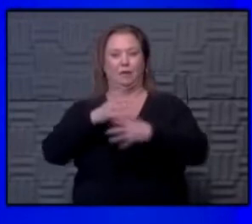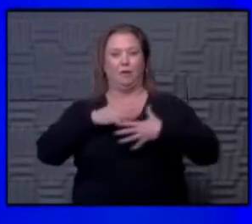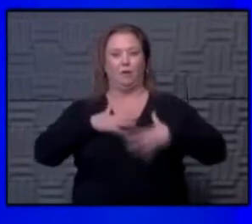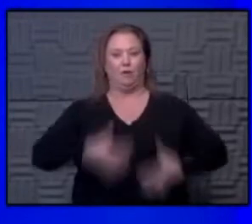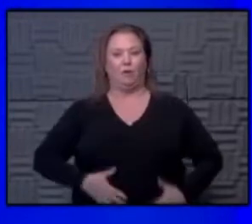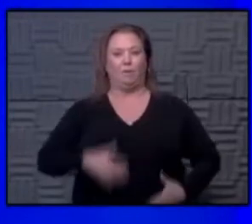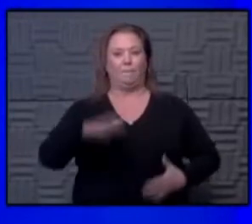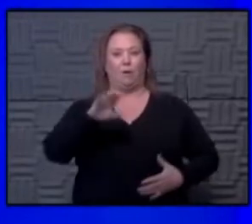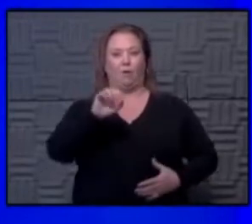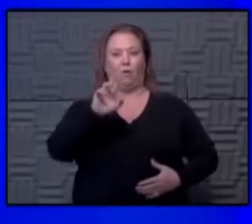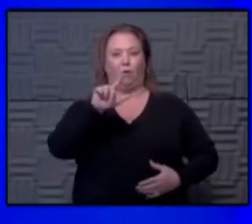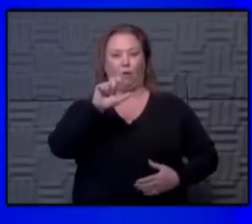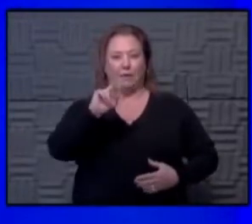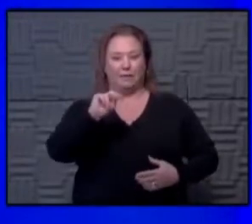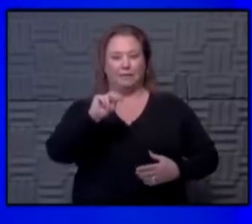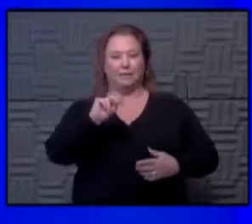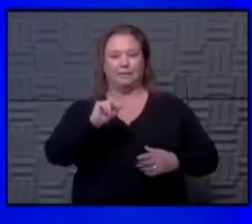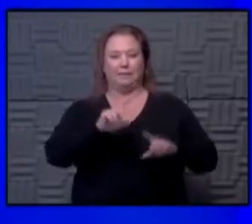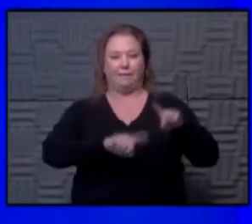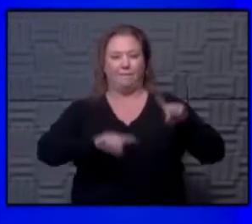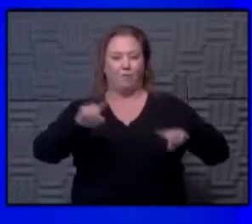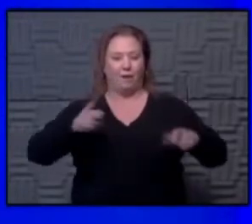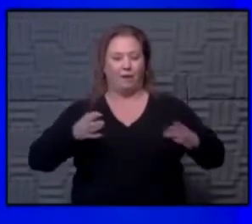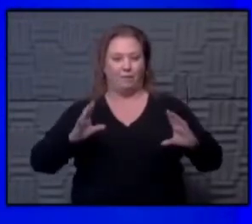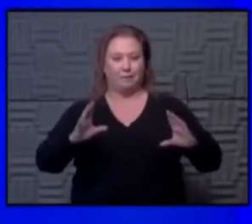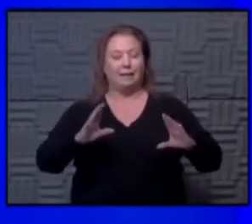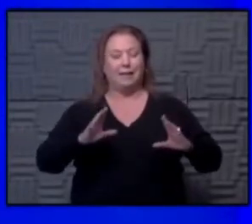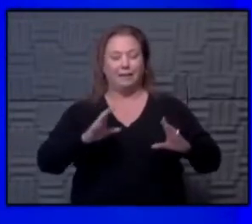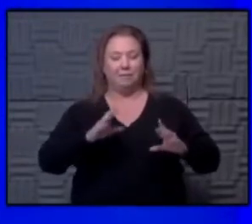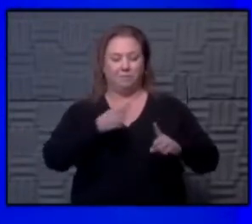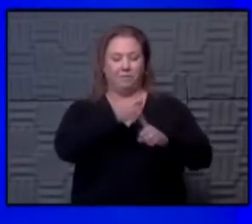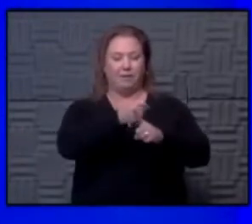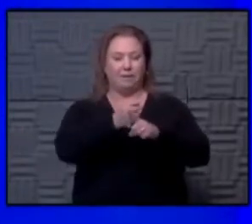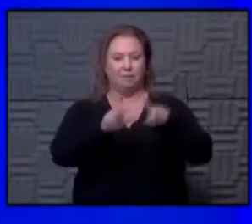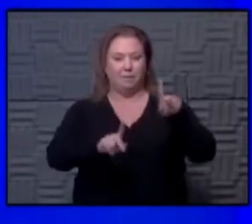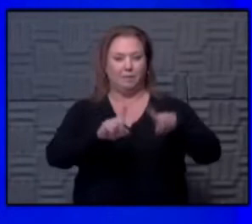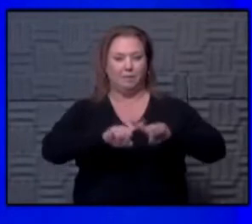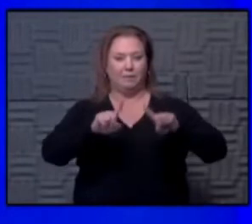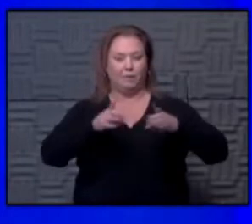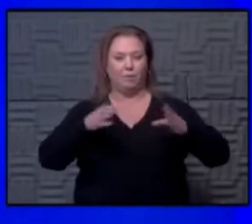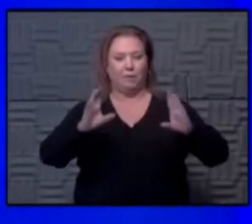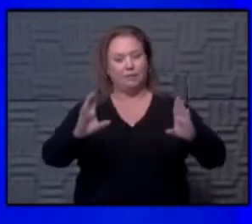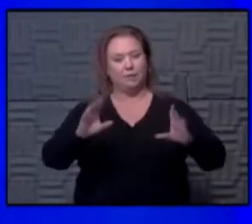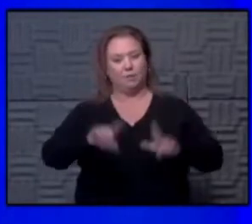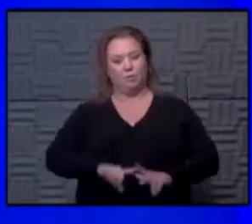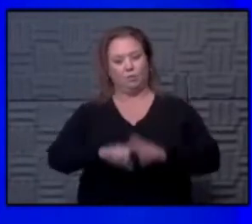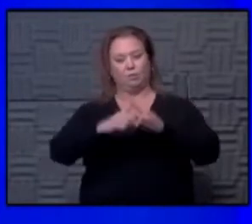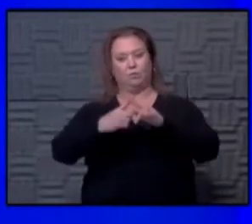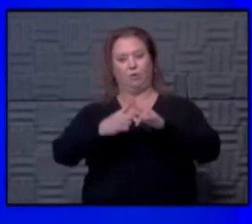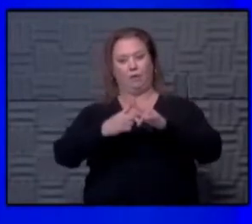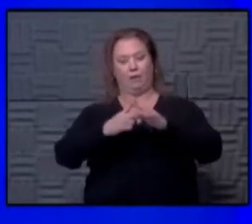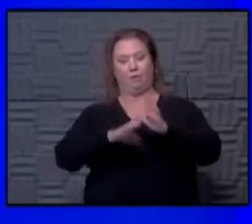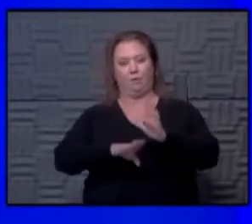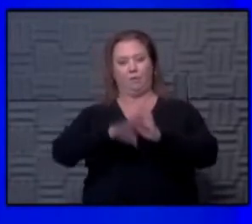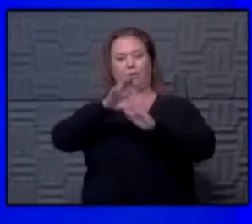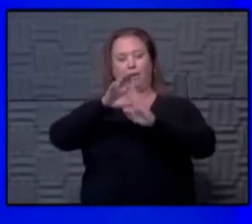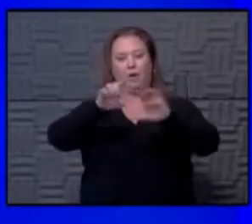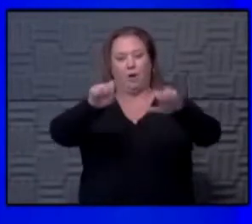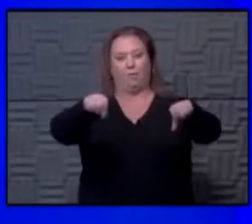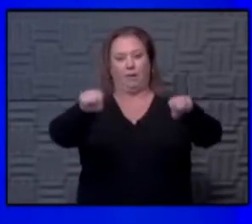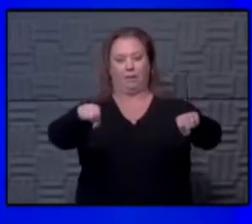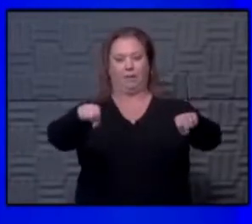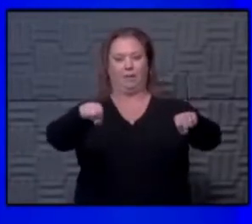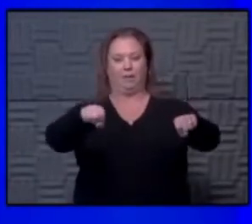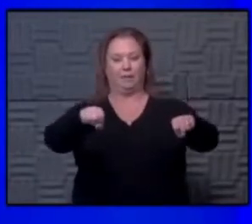hits many different people in many different ways. That is one reason why, we are starting and will be ramping up our ability